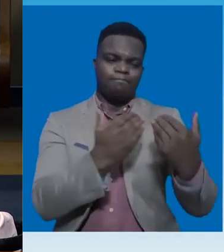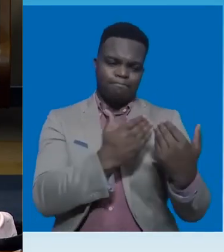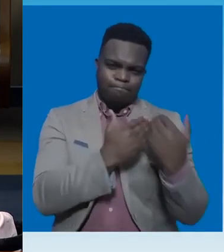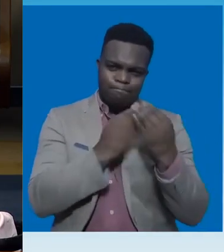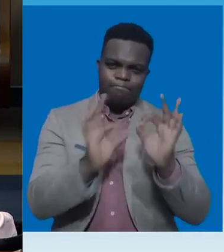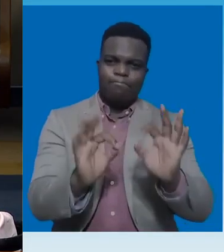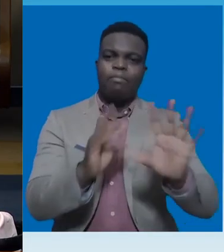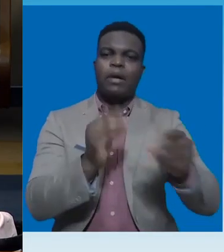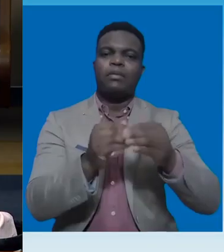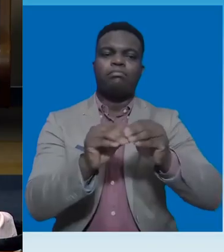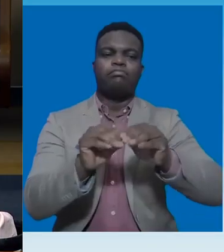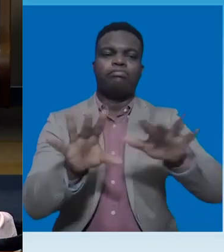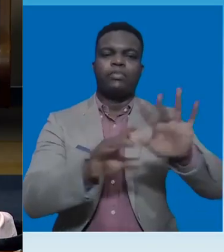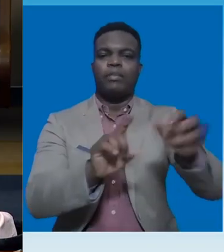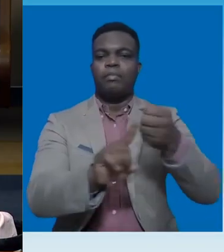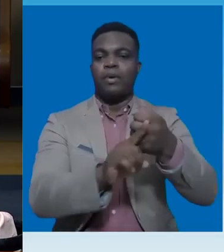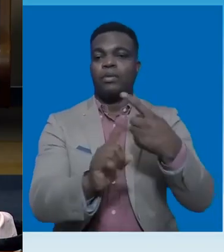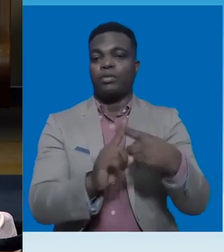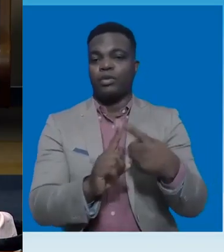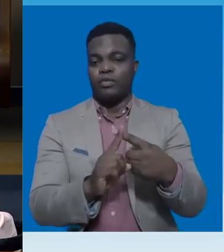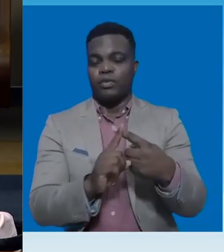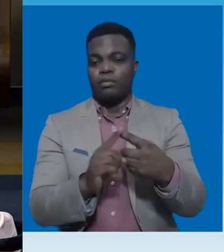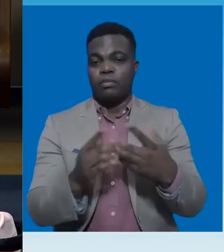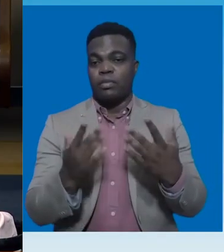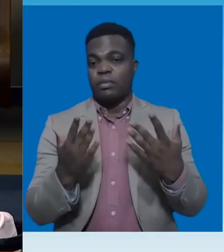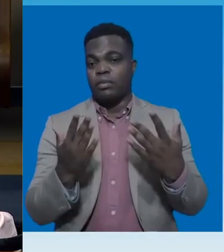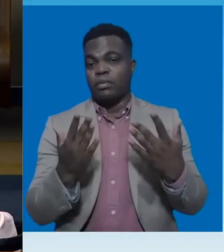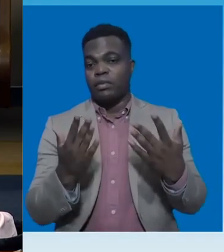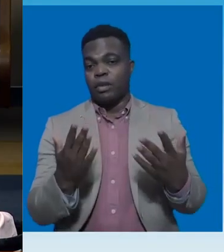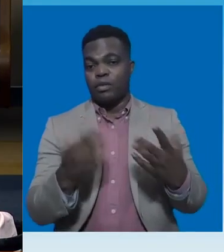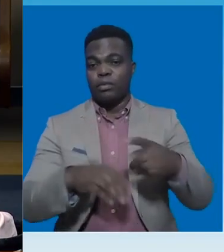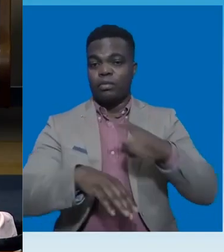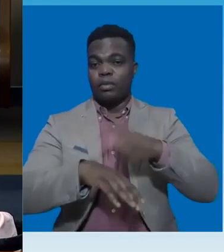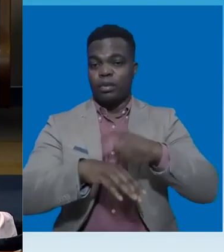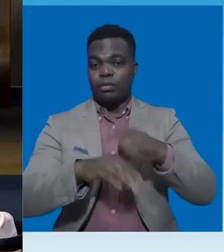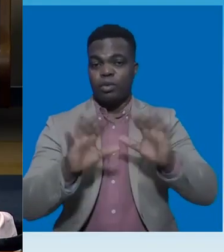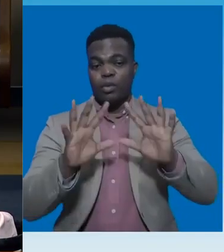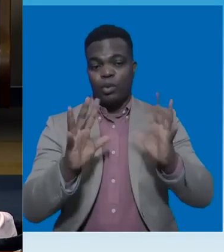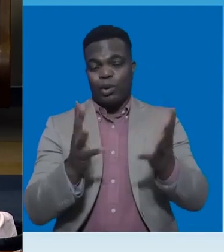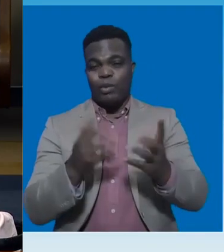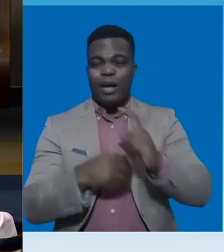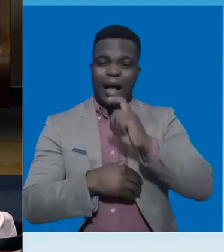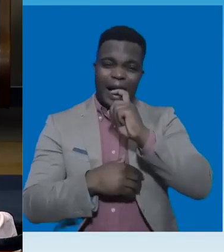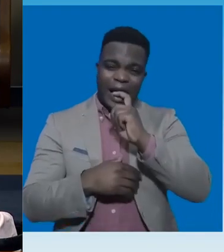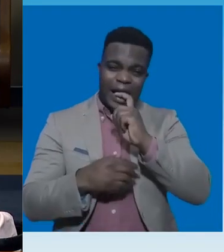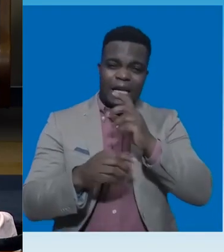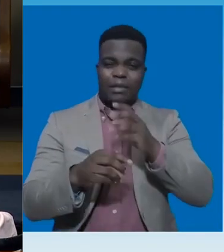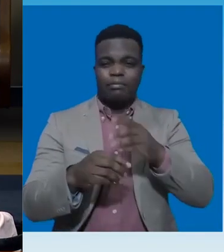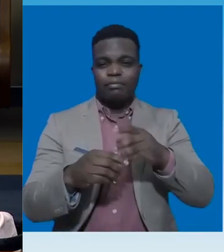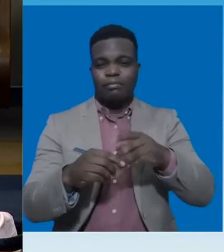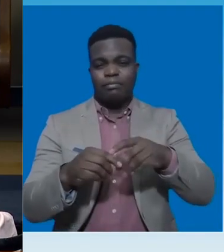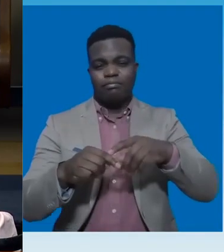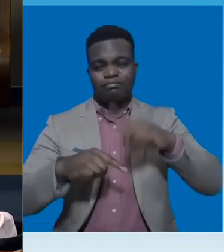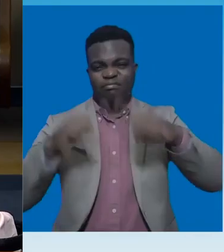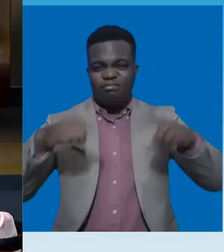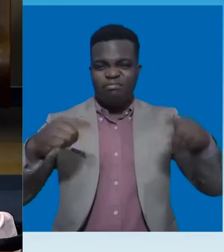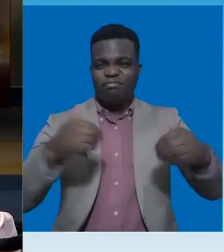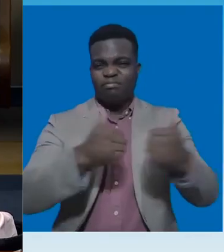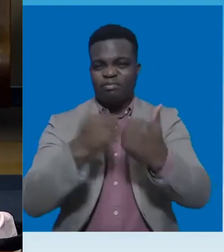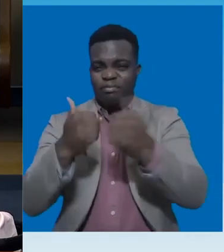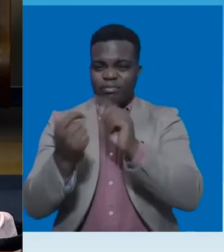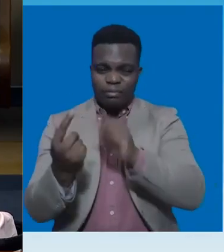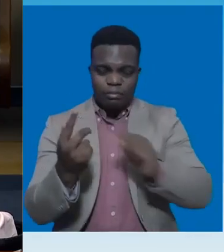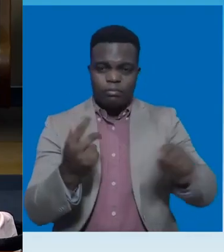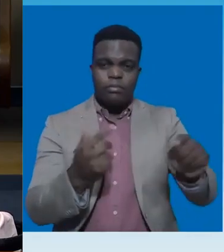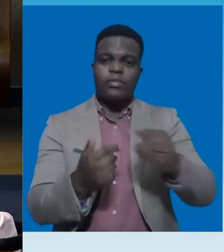Excellencies, at a time of a global strain on multilateralism, disability inclusion can